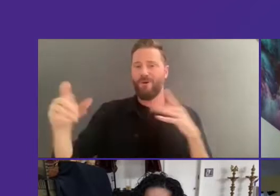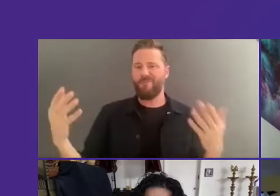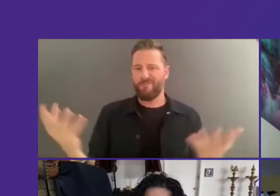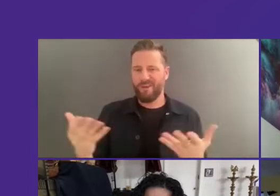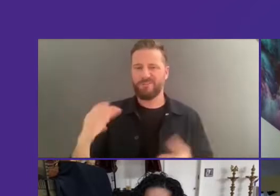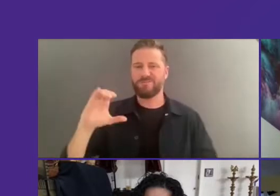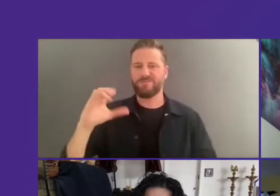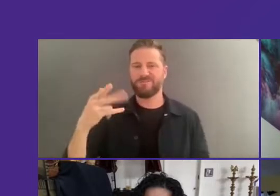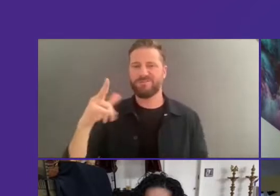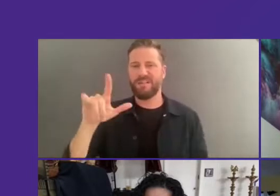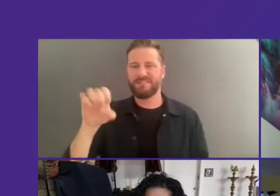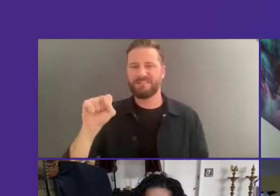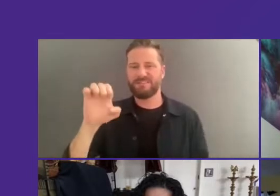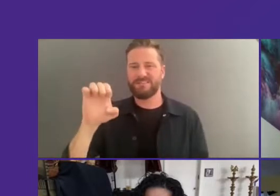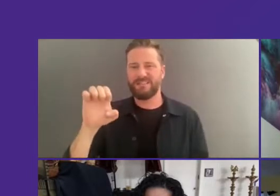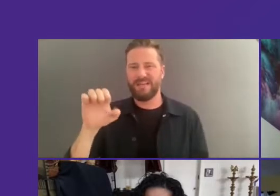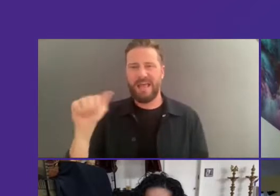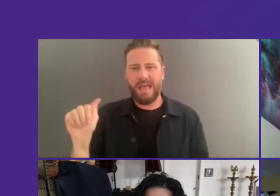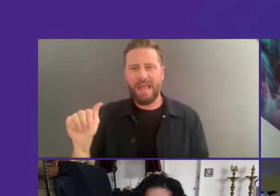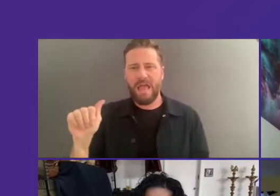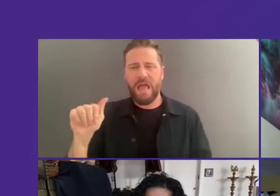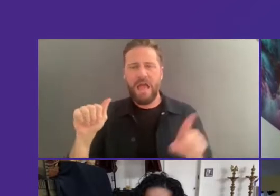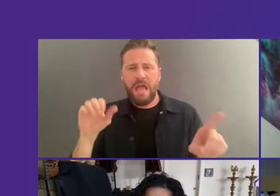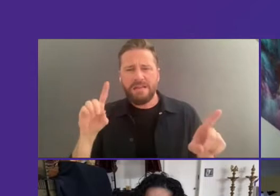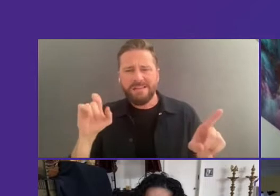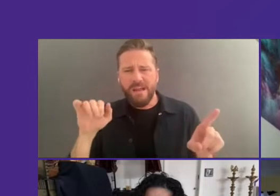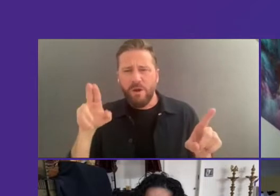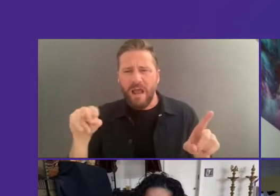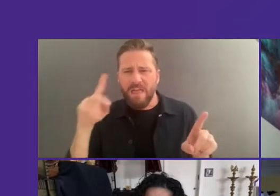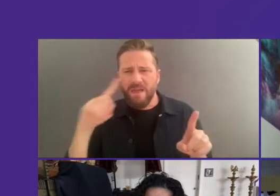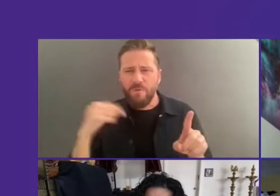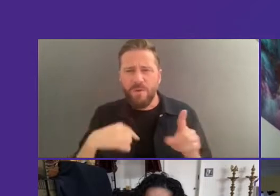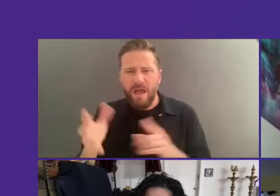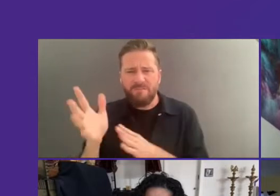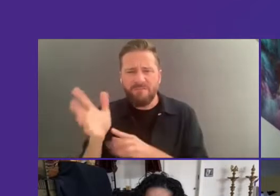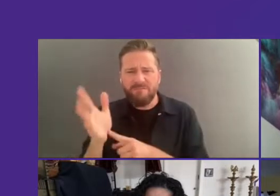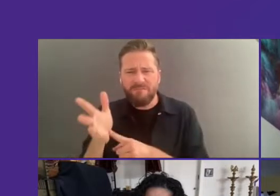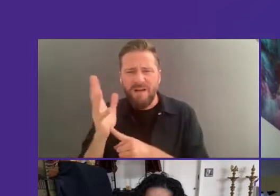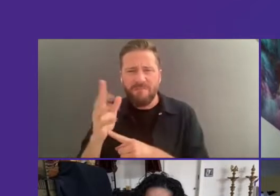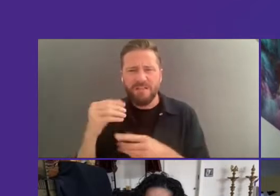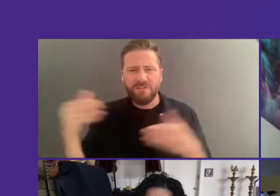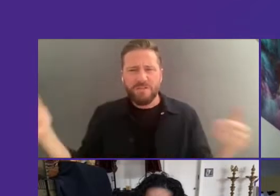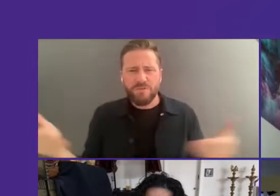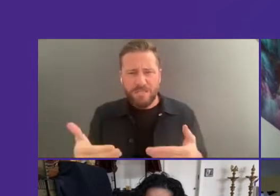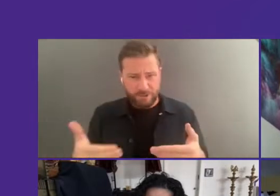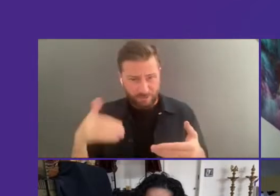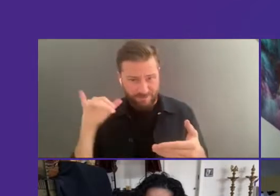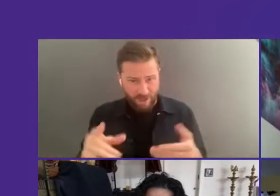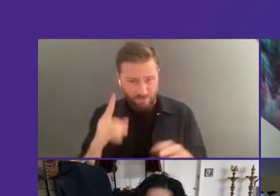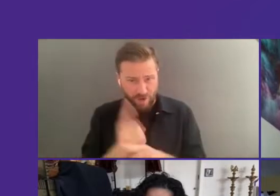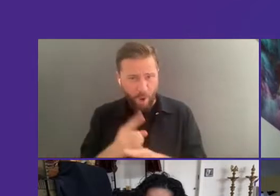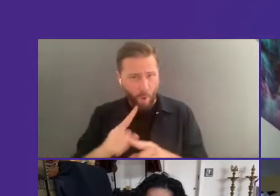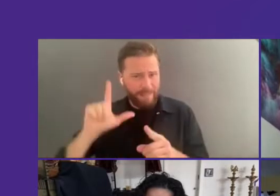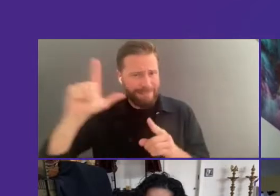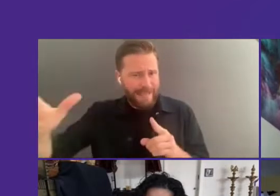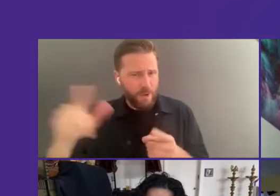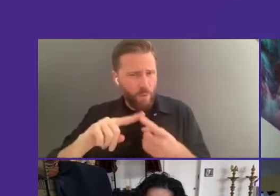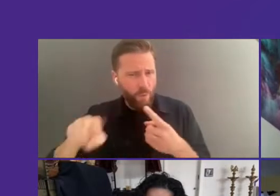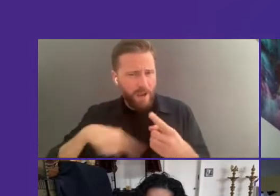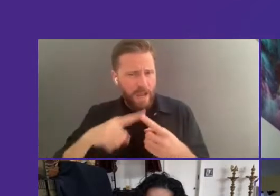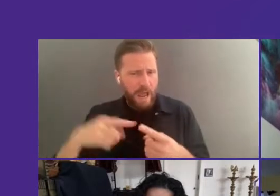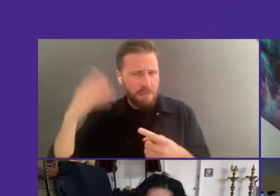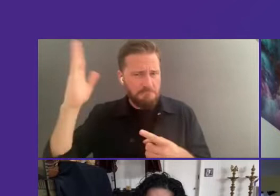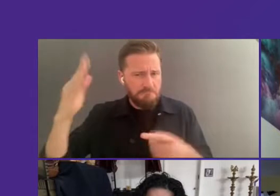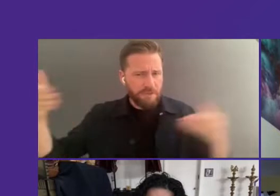Is this Darian? I thought we were going to have 5 minutes introduction. I have prepared for it. Is it the later time or